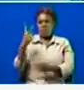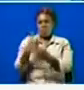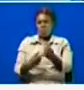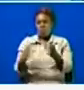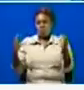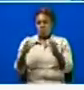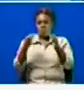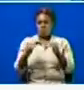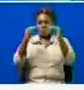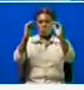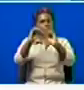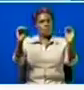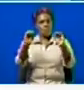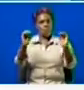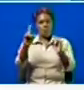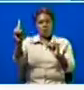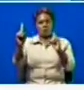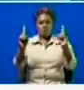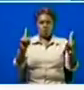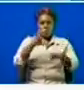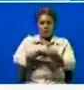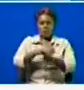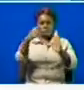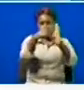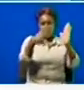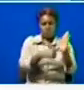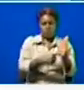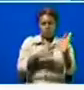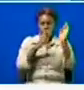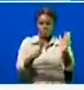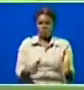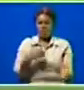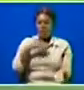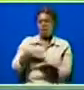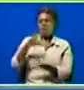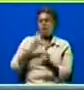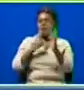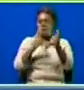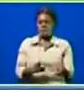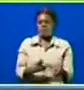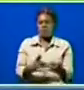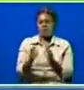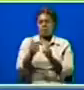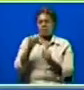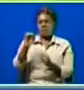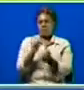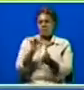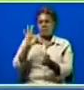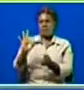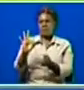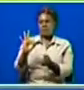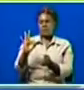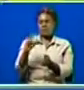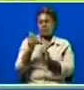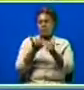teams from moving up the log after each picked a point. Rotuno Kwenyike reports. Match day 13 of the Women's